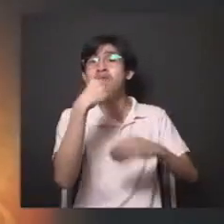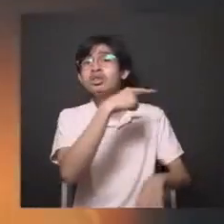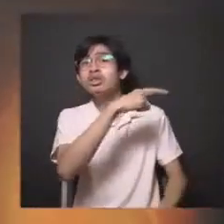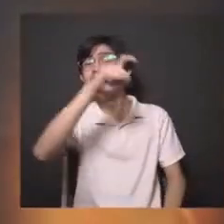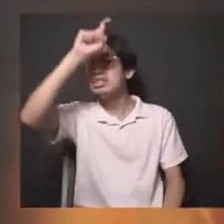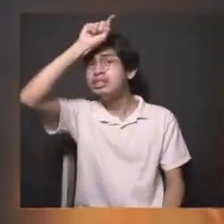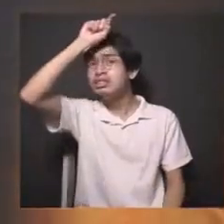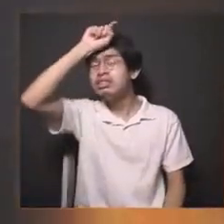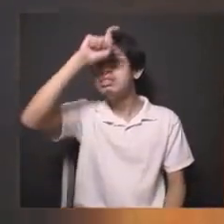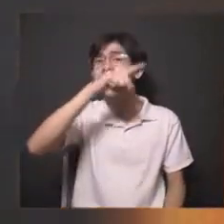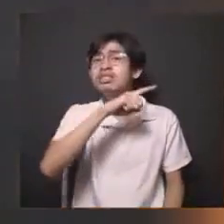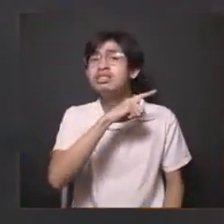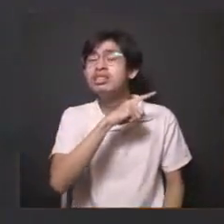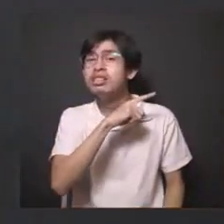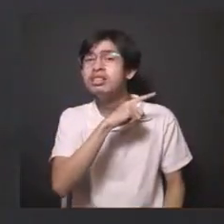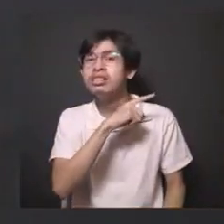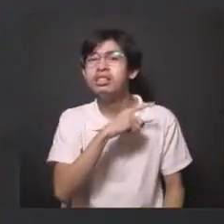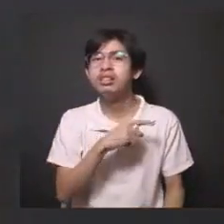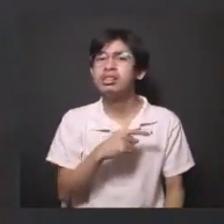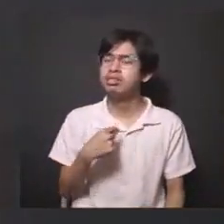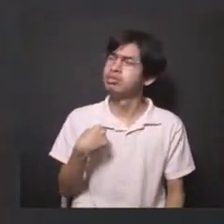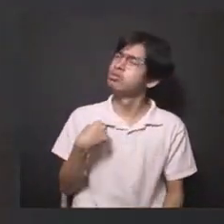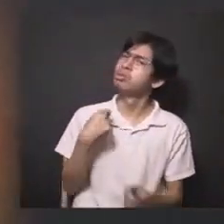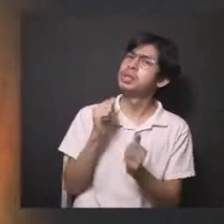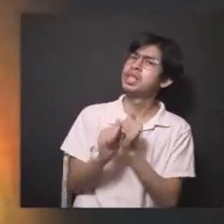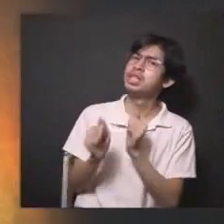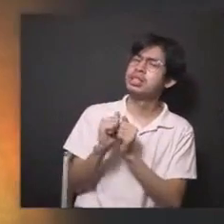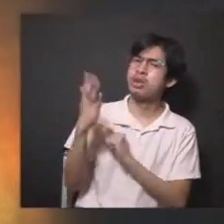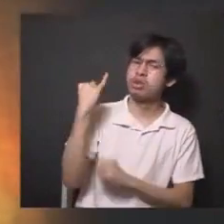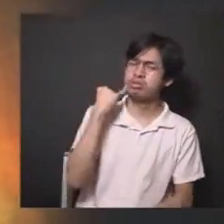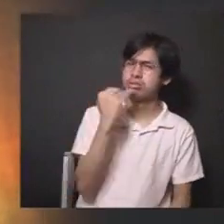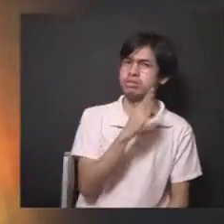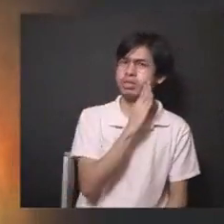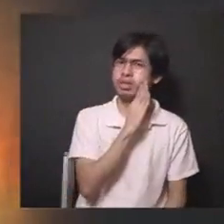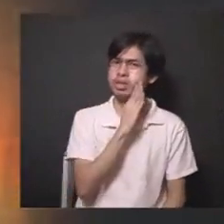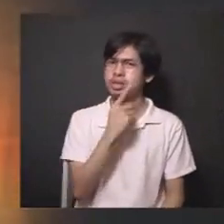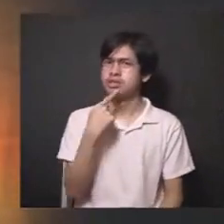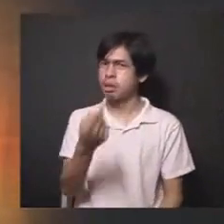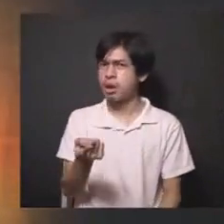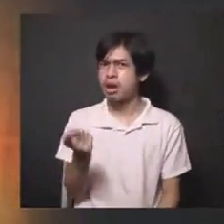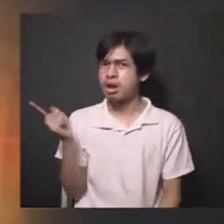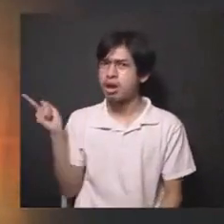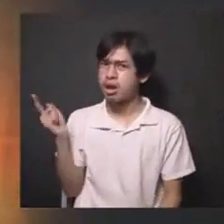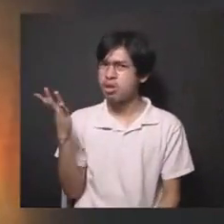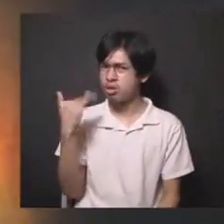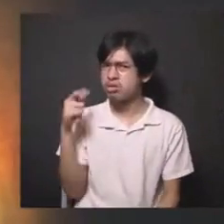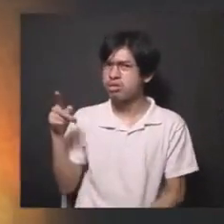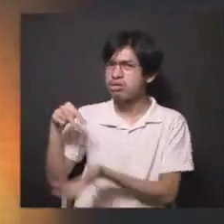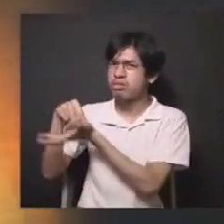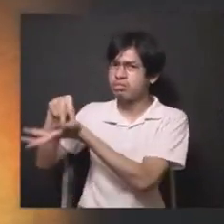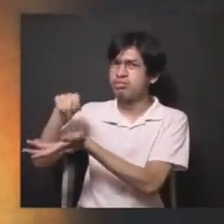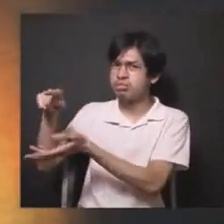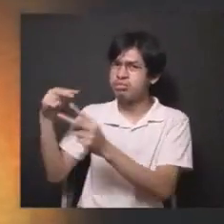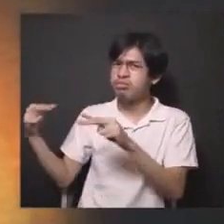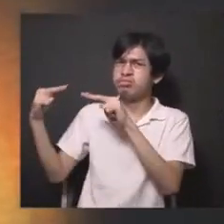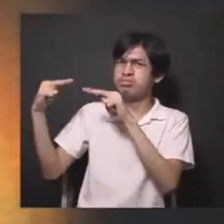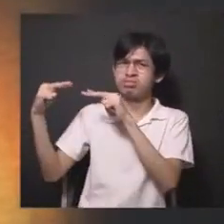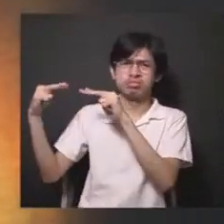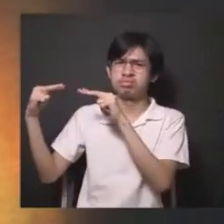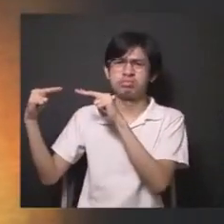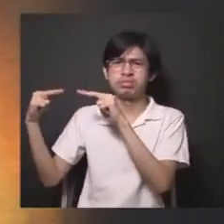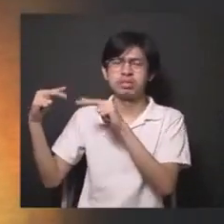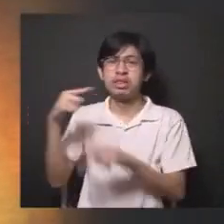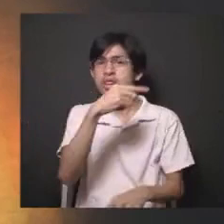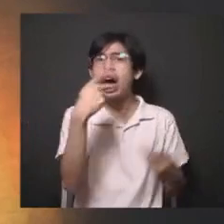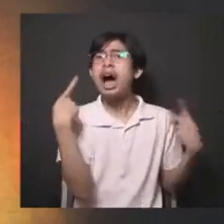And I thought about that. Why in the world would Jacob say, "Why are you standing around just looking at each other? There's a solution to our problem." Here's my